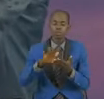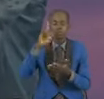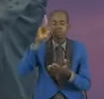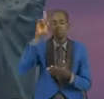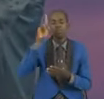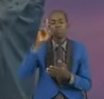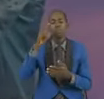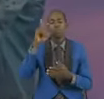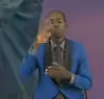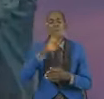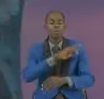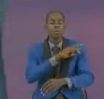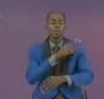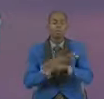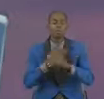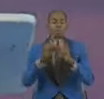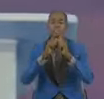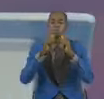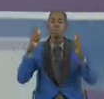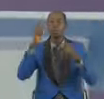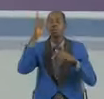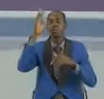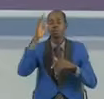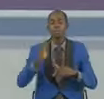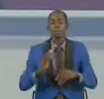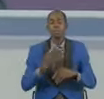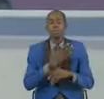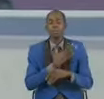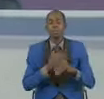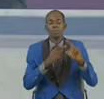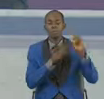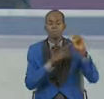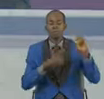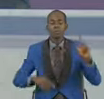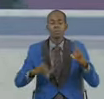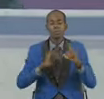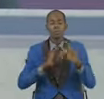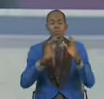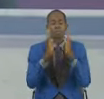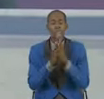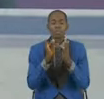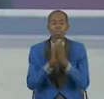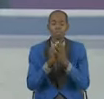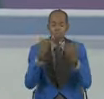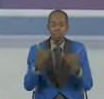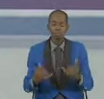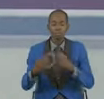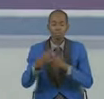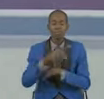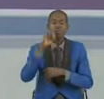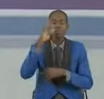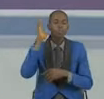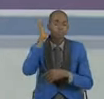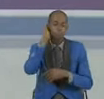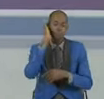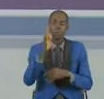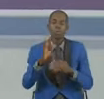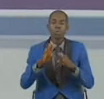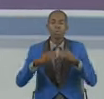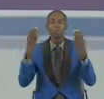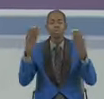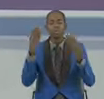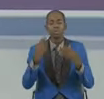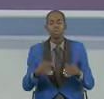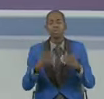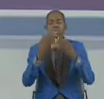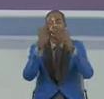are a great God. And Lord, I pray that this day you open the heavens and you impart